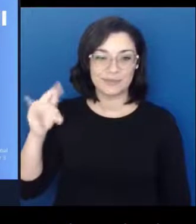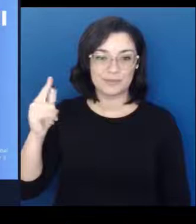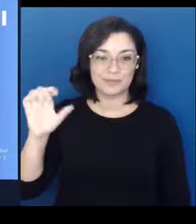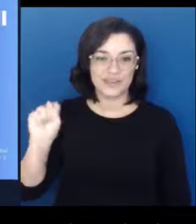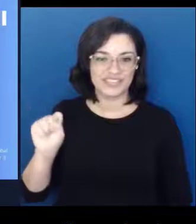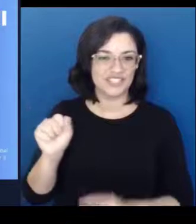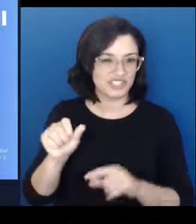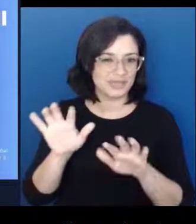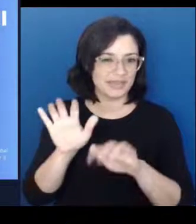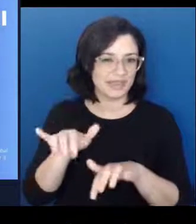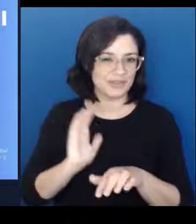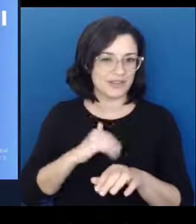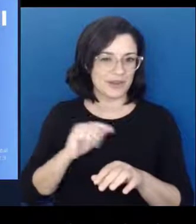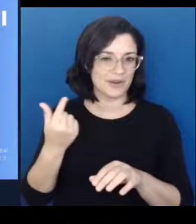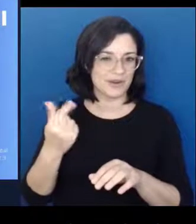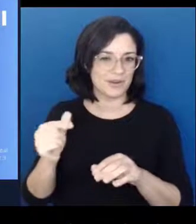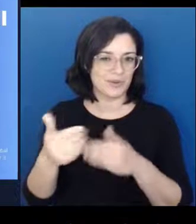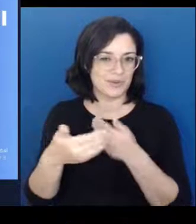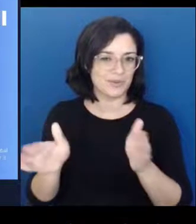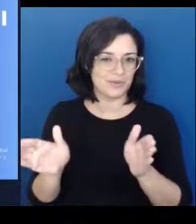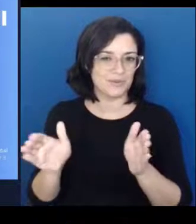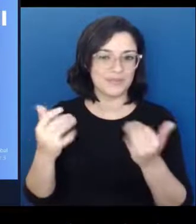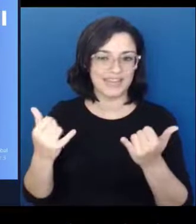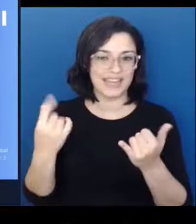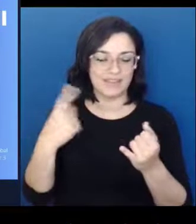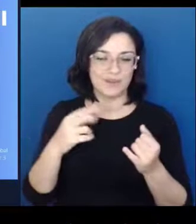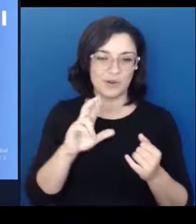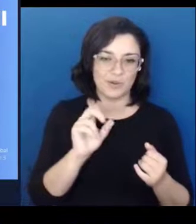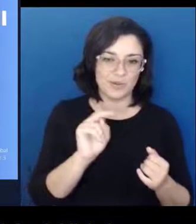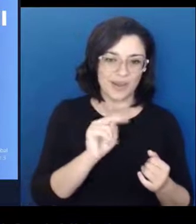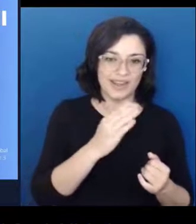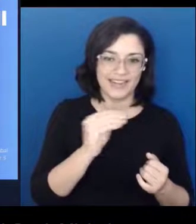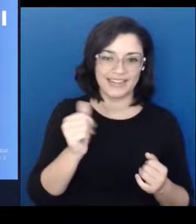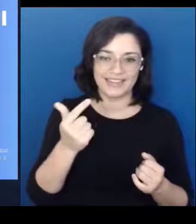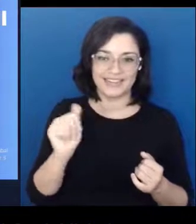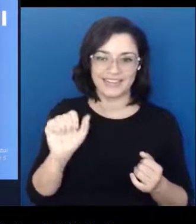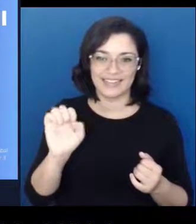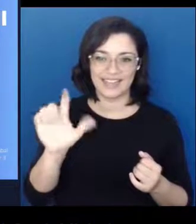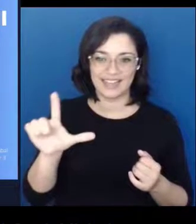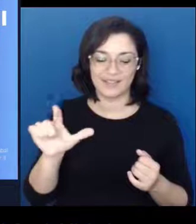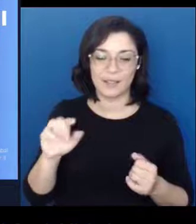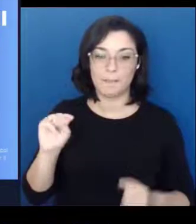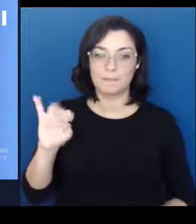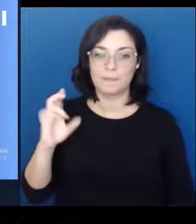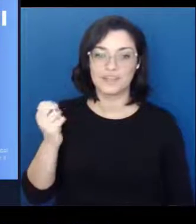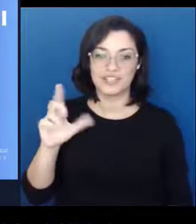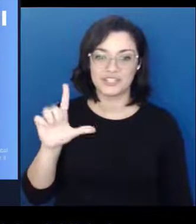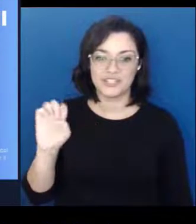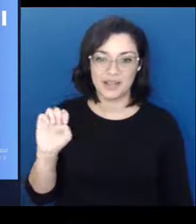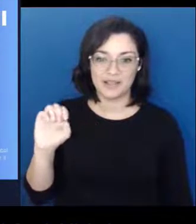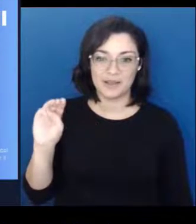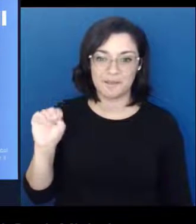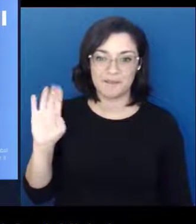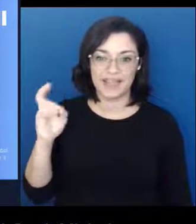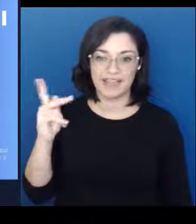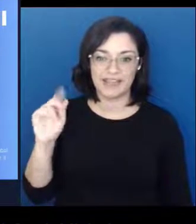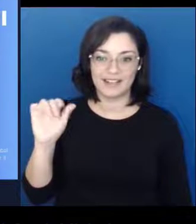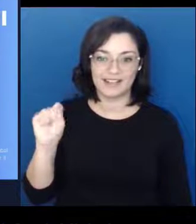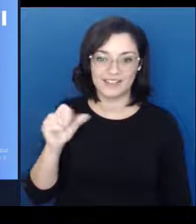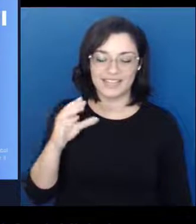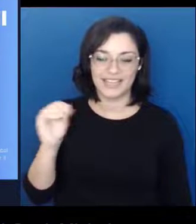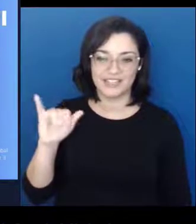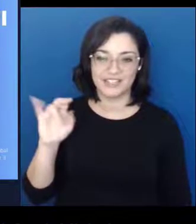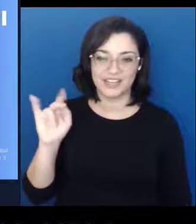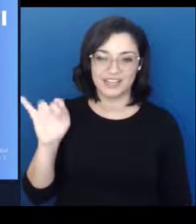Michelle Michaels, board member, and Jennifer Pearson, committee member, for handling the chats online today in both YouTube